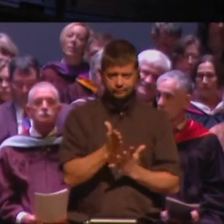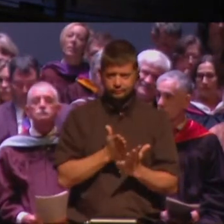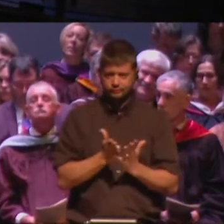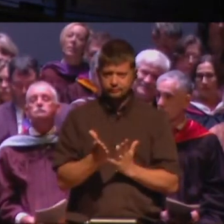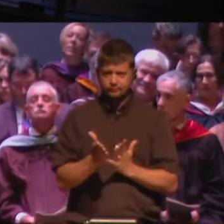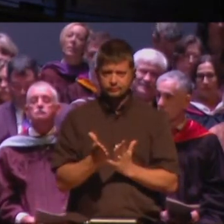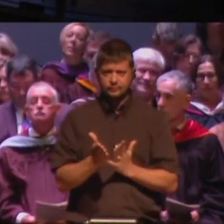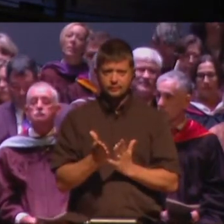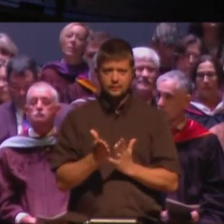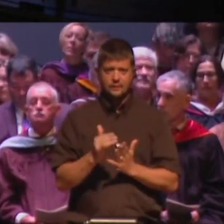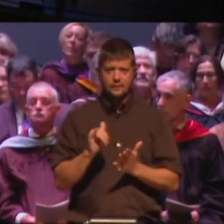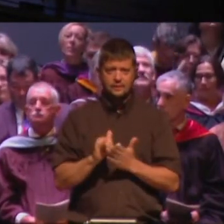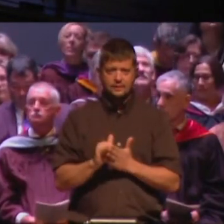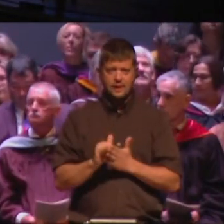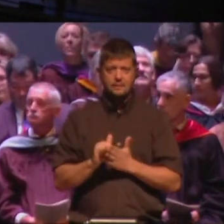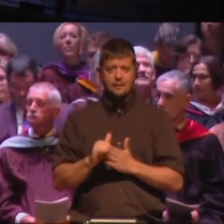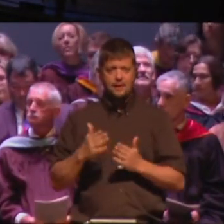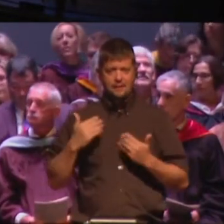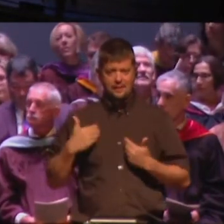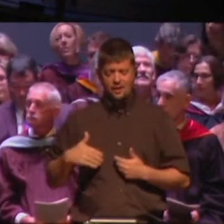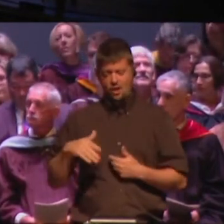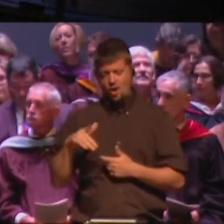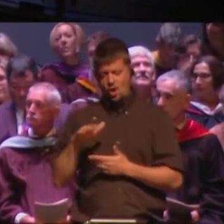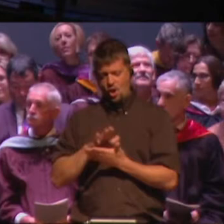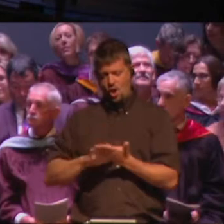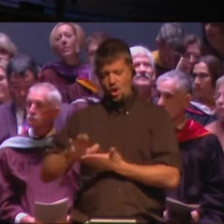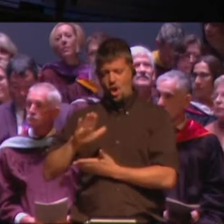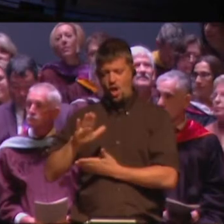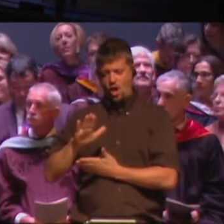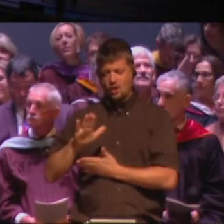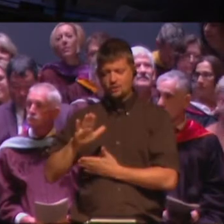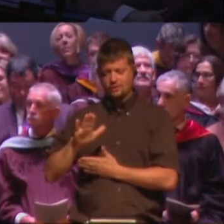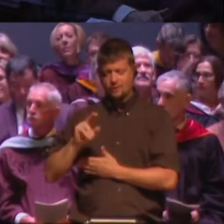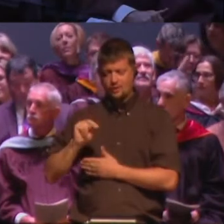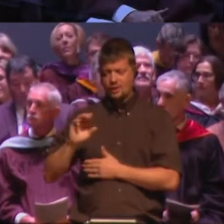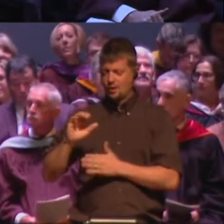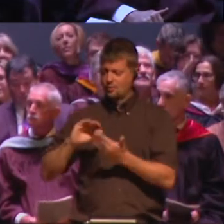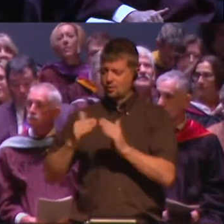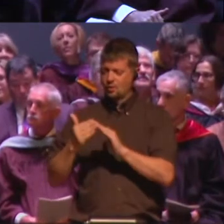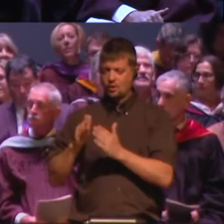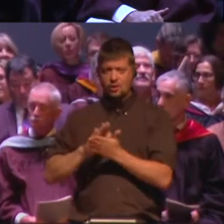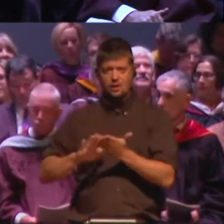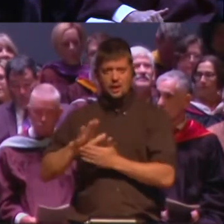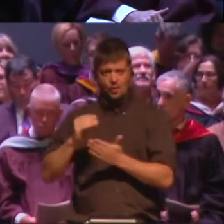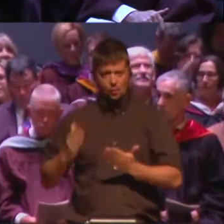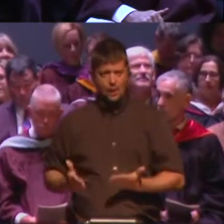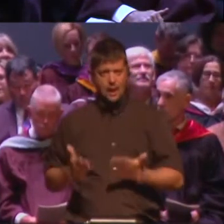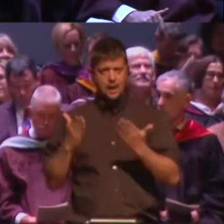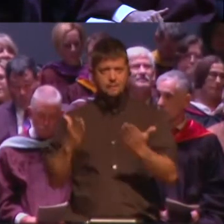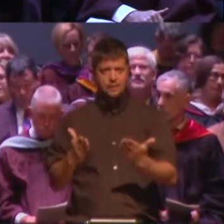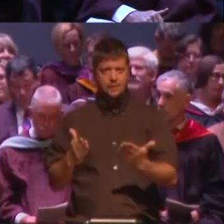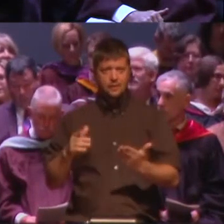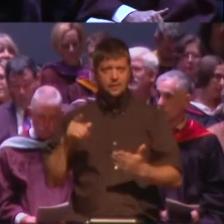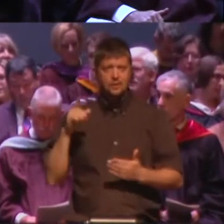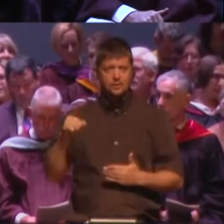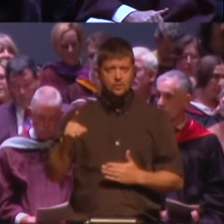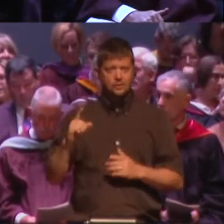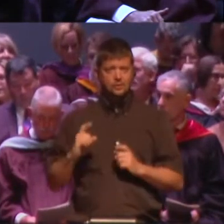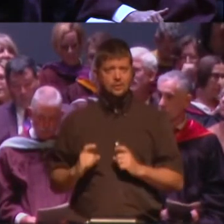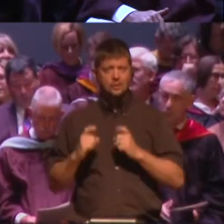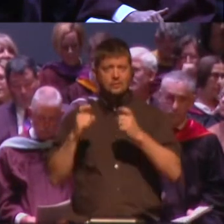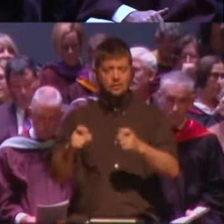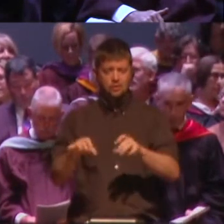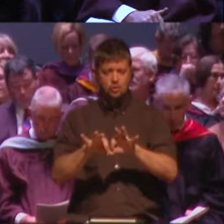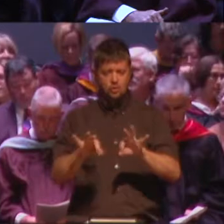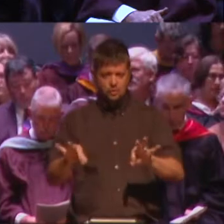as prescribed by the college and the North Carolina Community College system, and recommend that you confer upon them the degrees